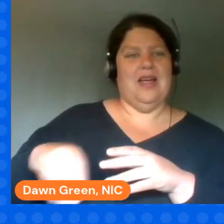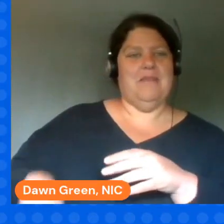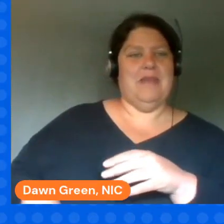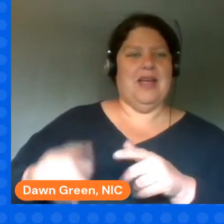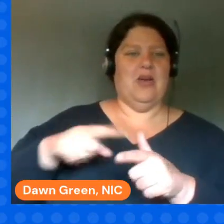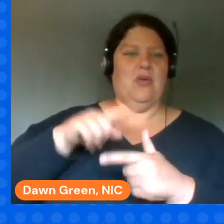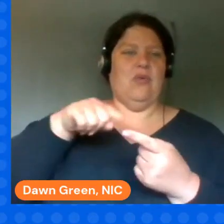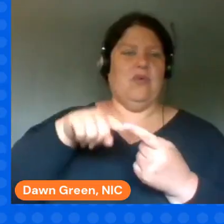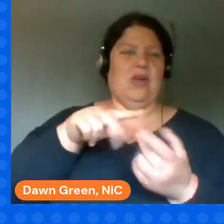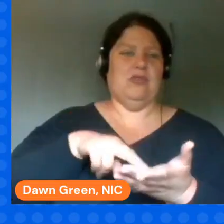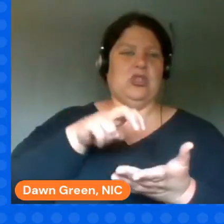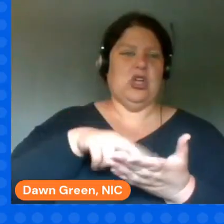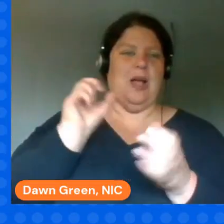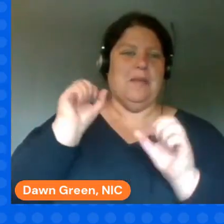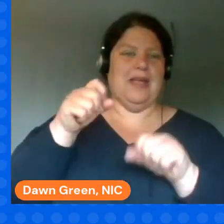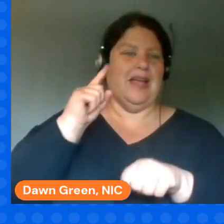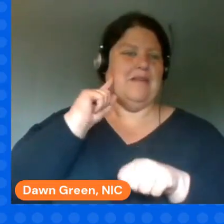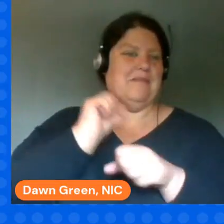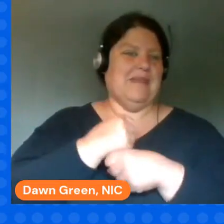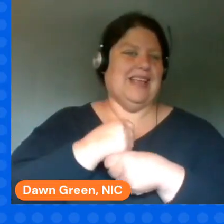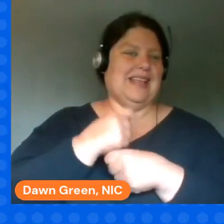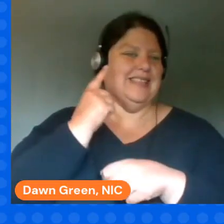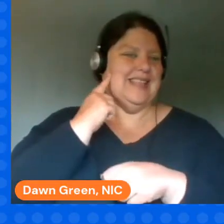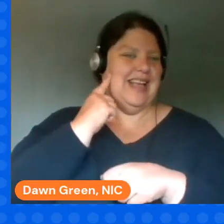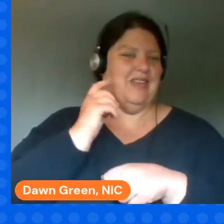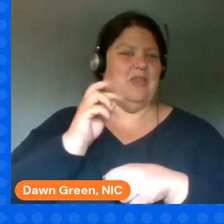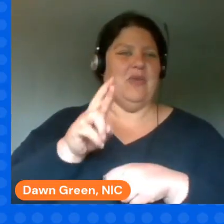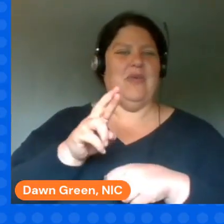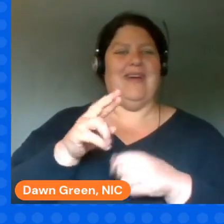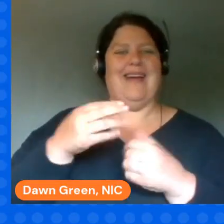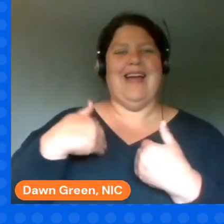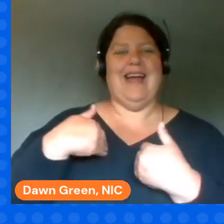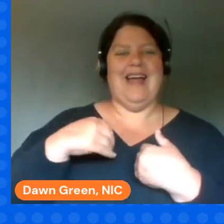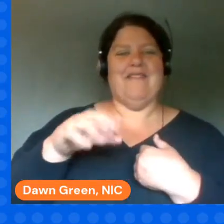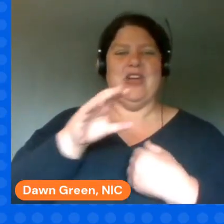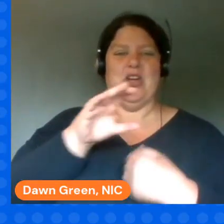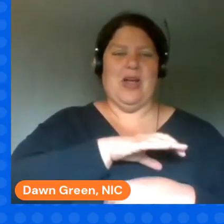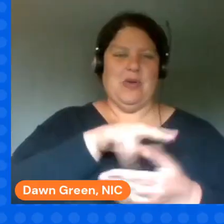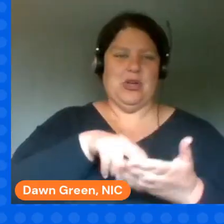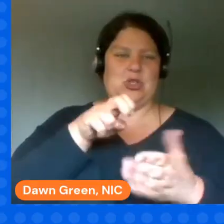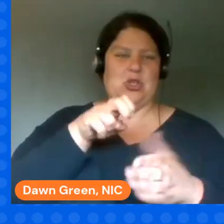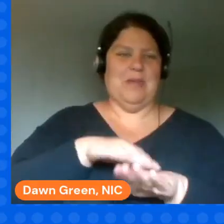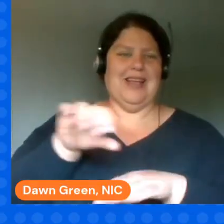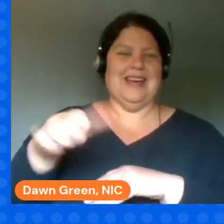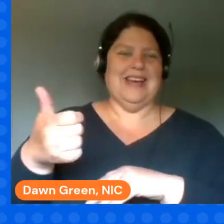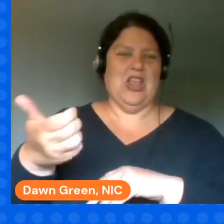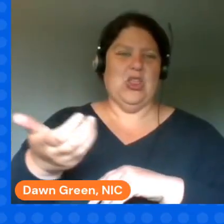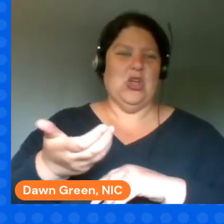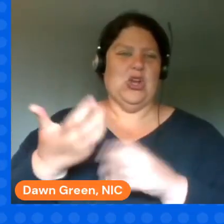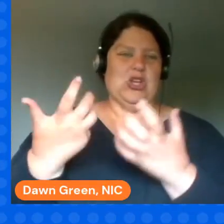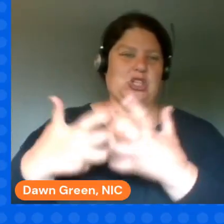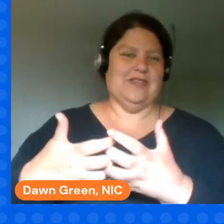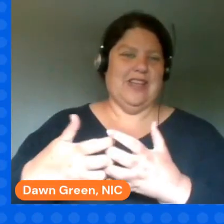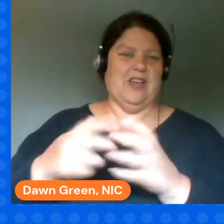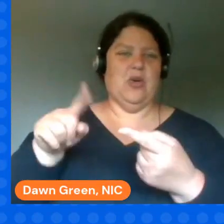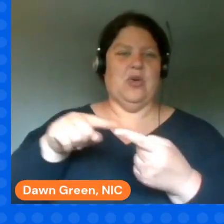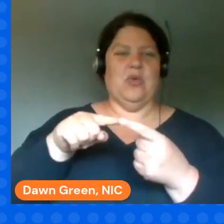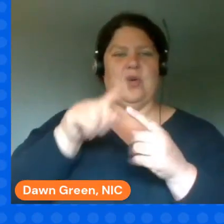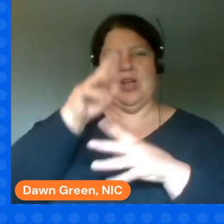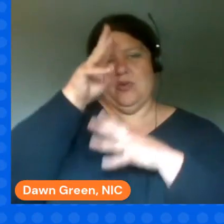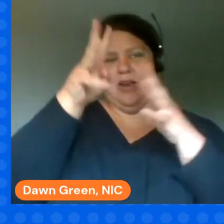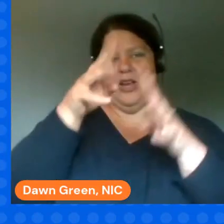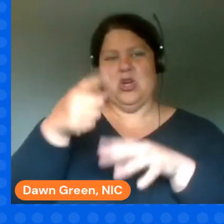jump, you could beam to another device and have your character jump. So like when you're creating, you can bring OctoStudio like into